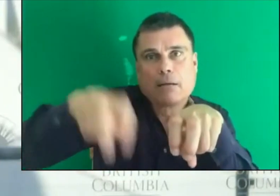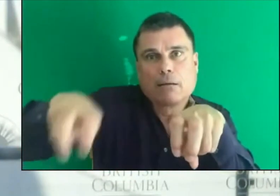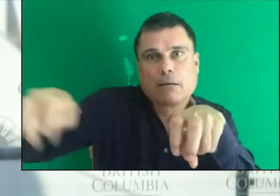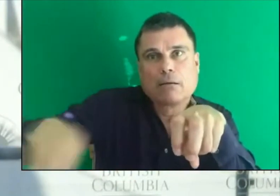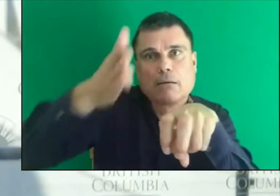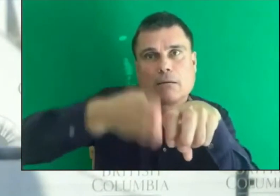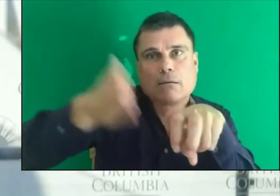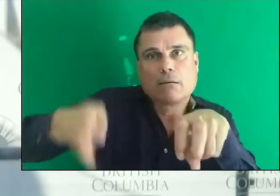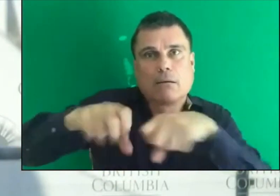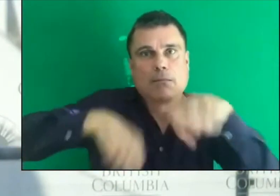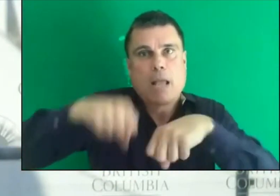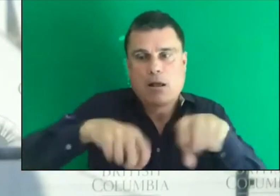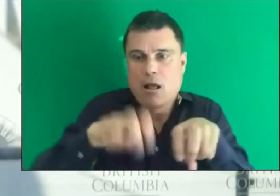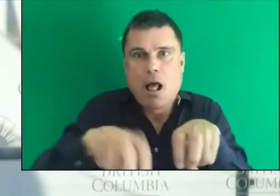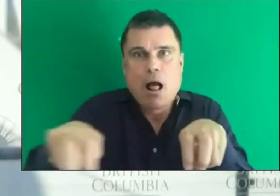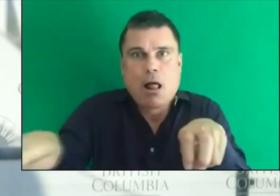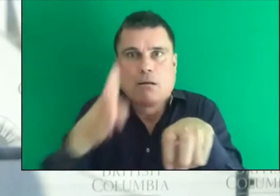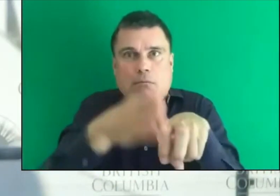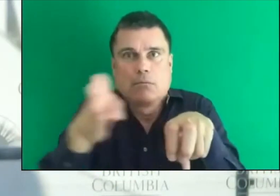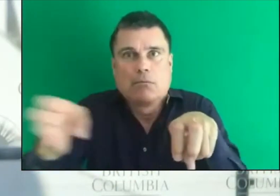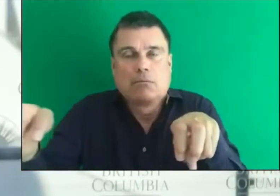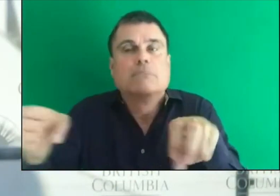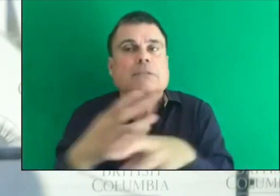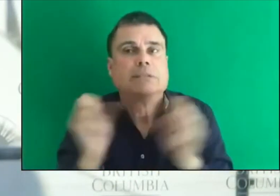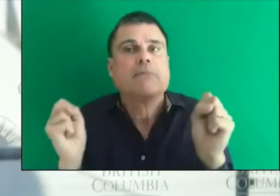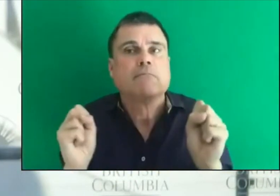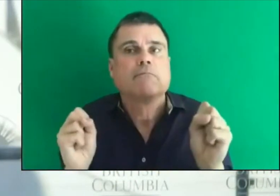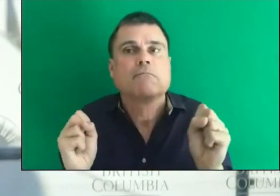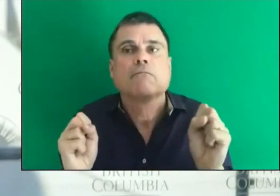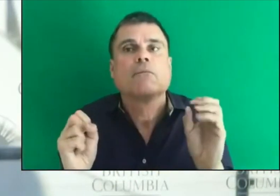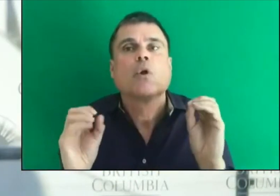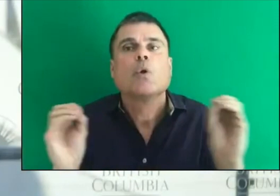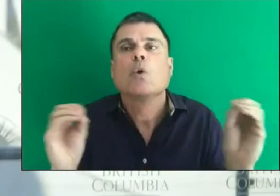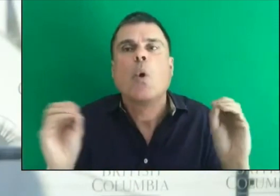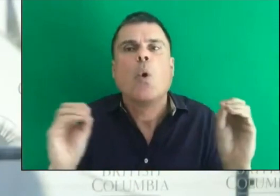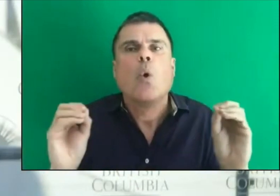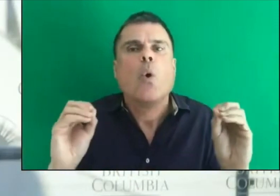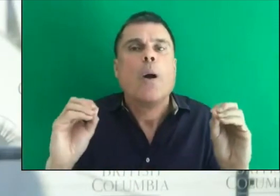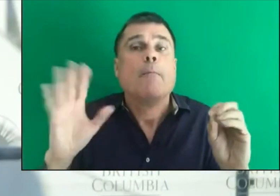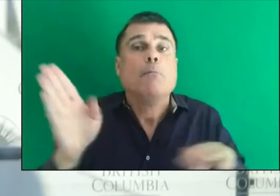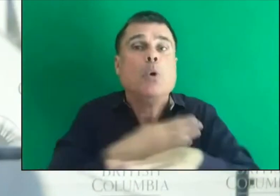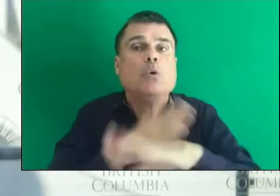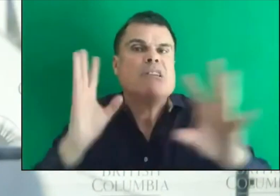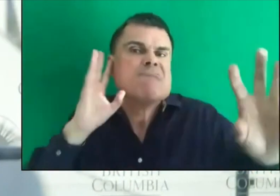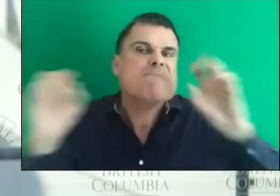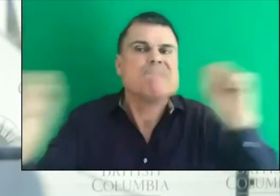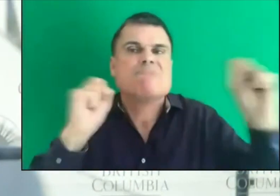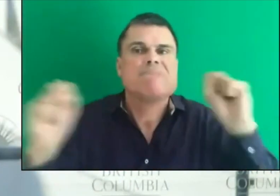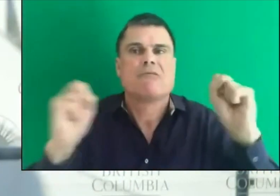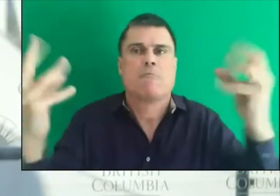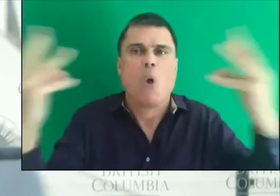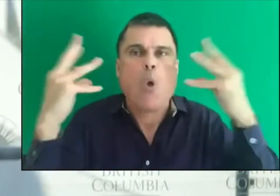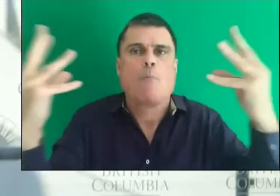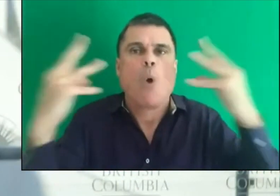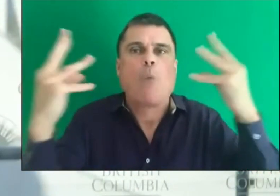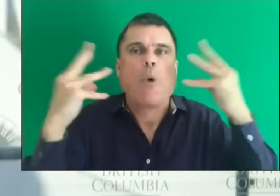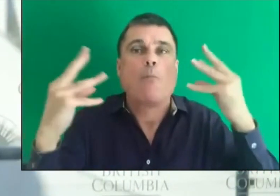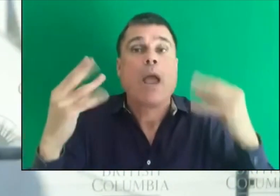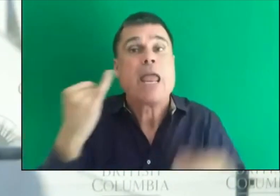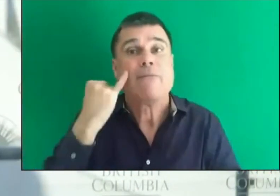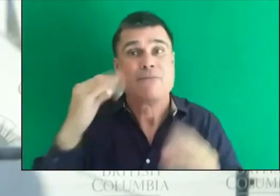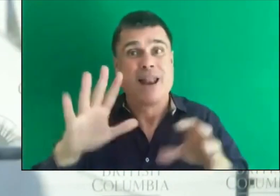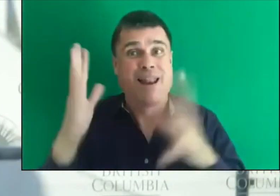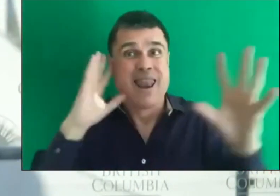barriers like people only going at the same time with a cohort of people, putting in physical